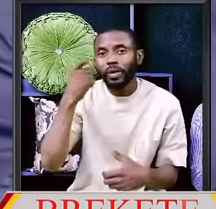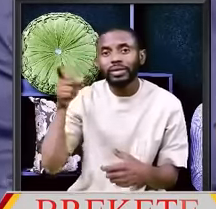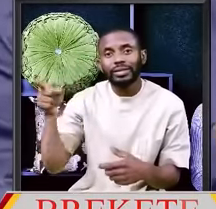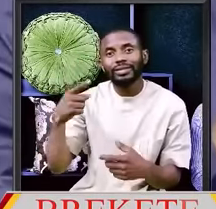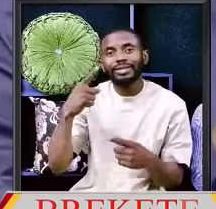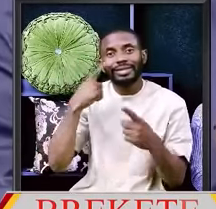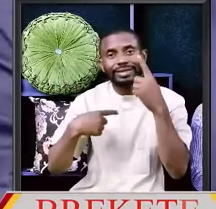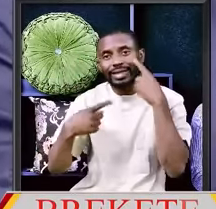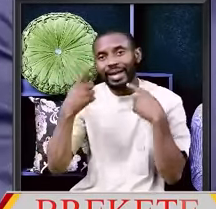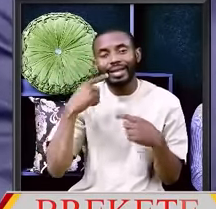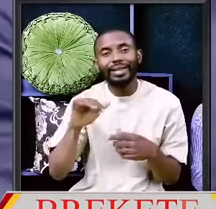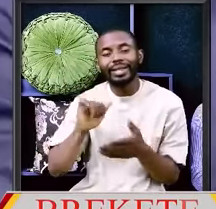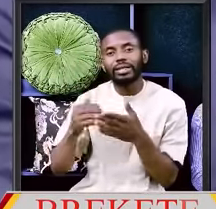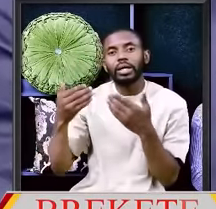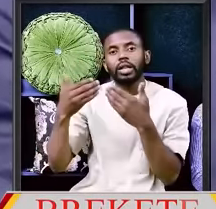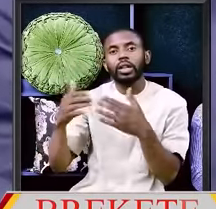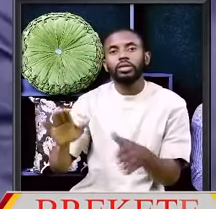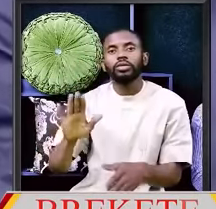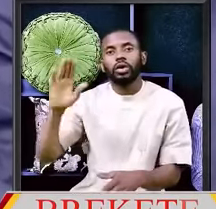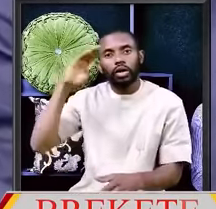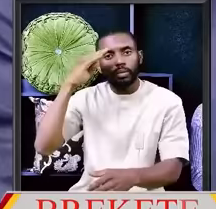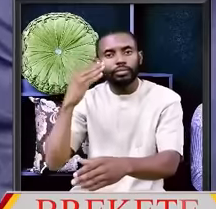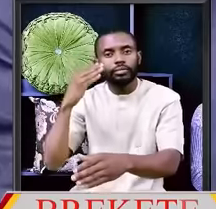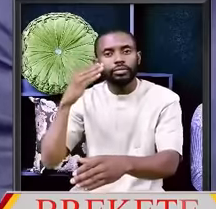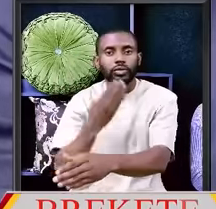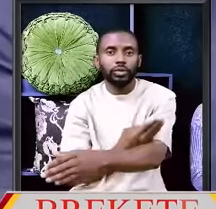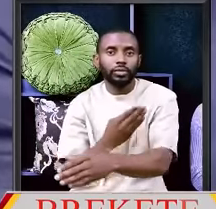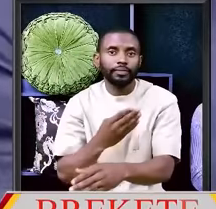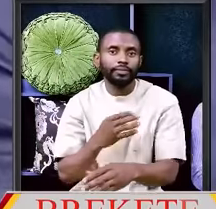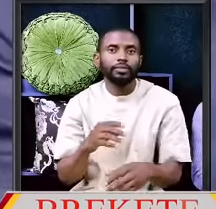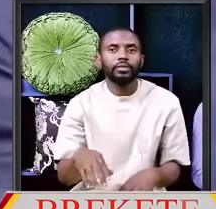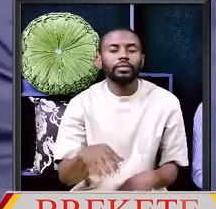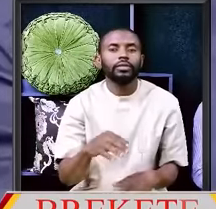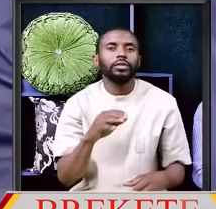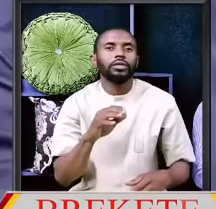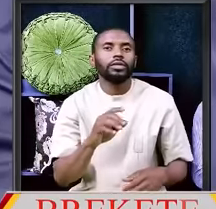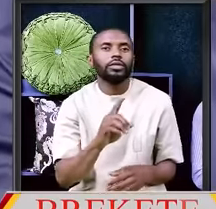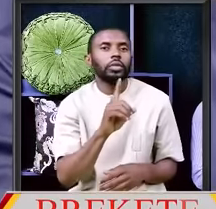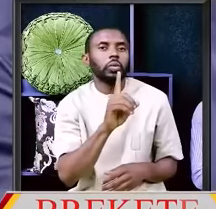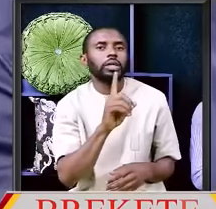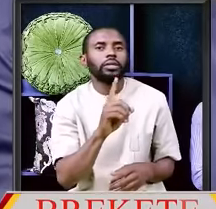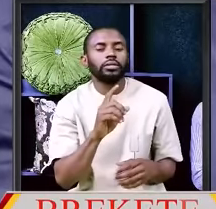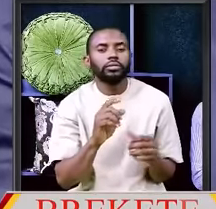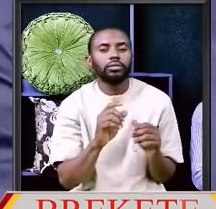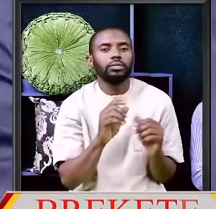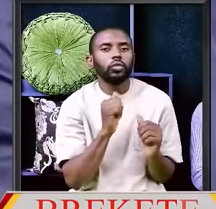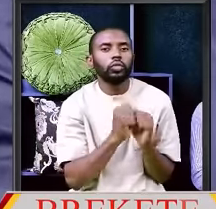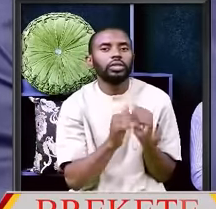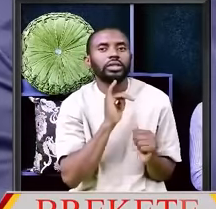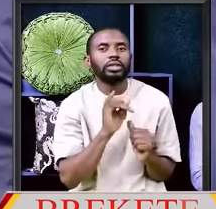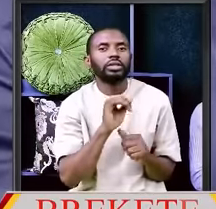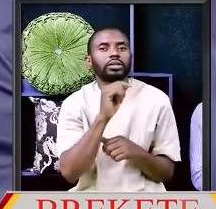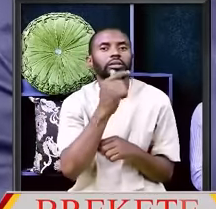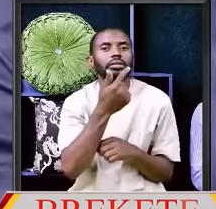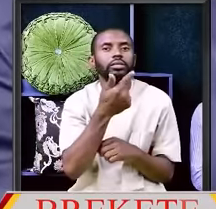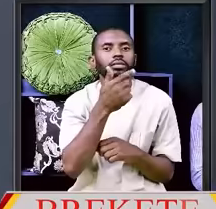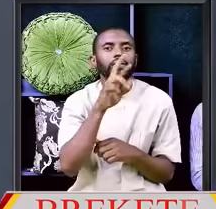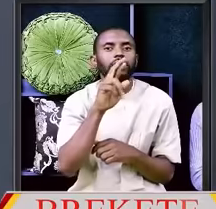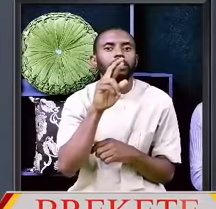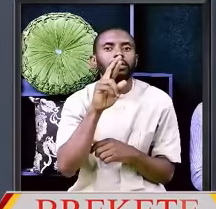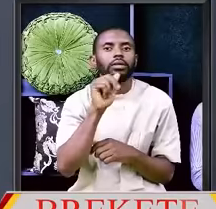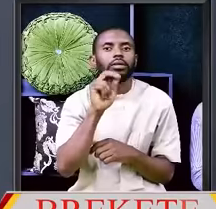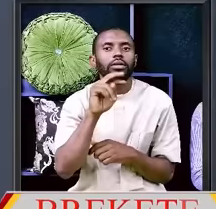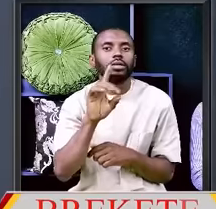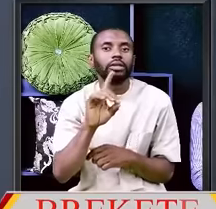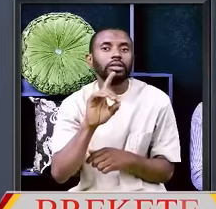The one way in hold for hand will be the Grand Peking, will be even the only Grand Peking. Then people around go see